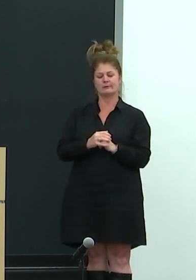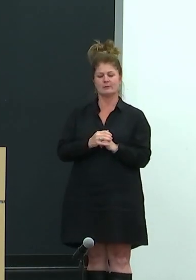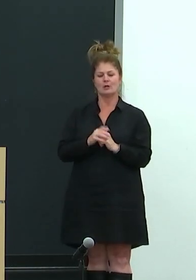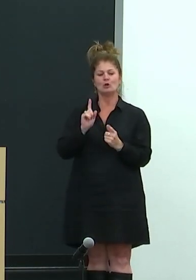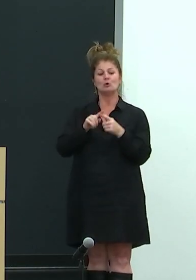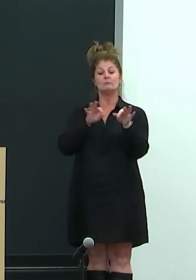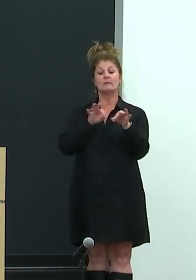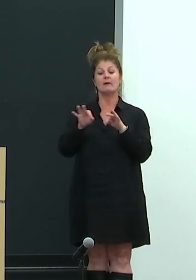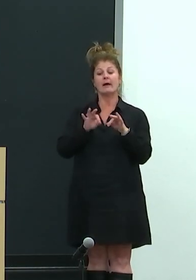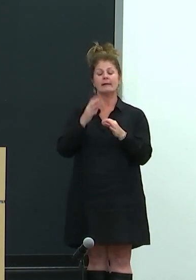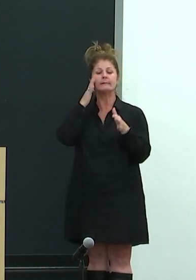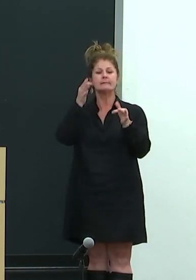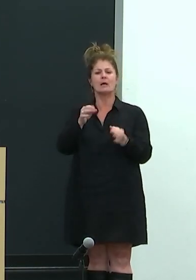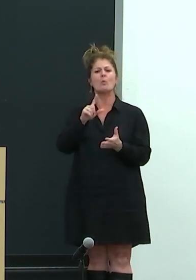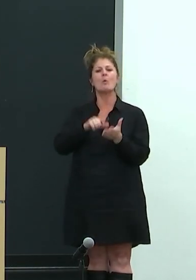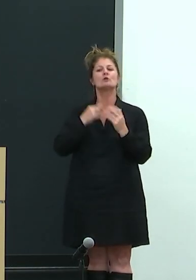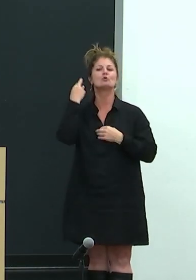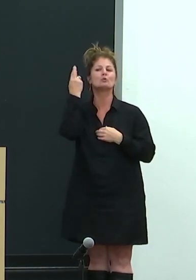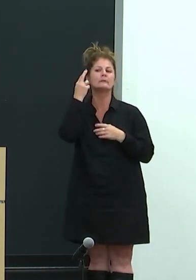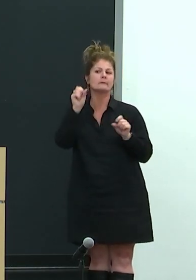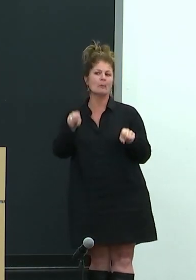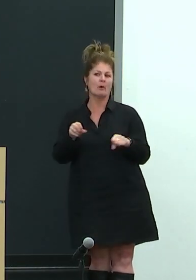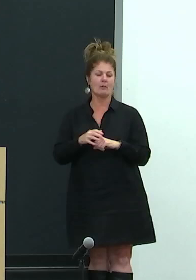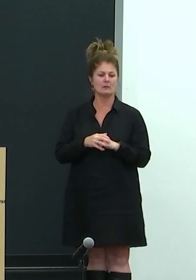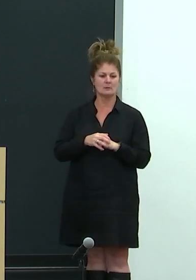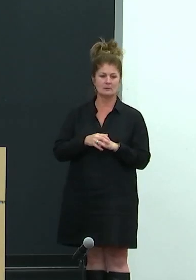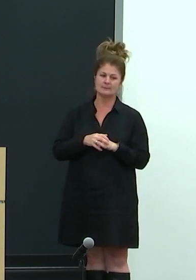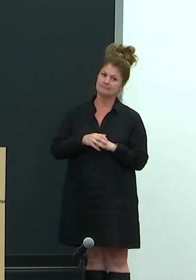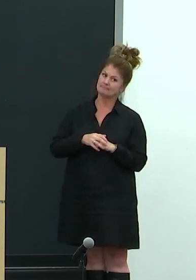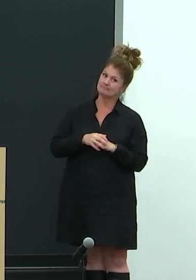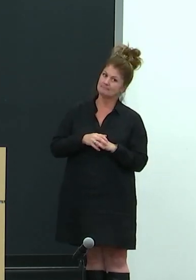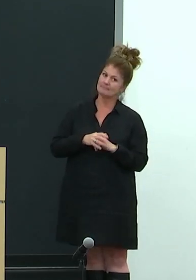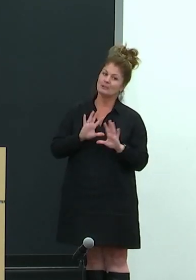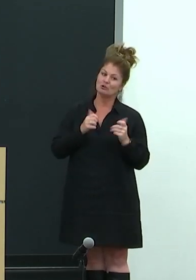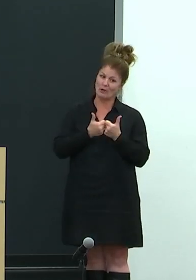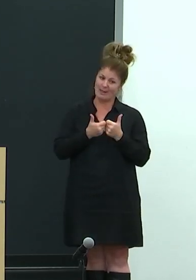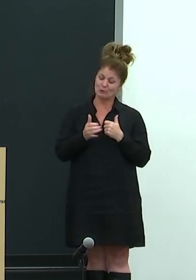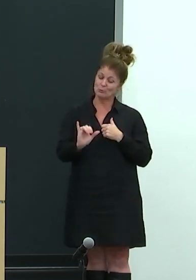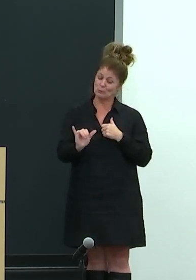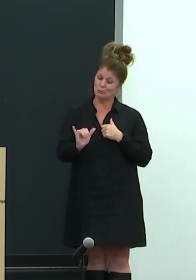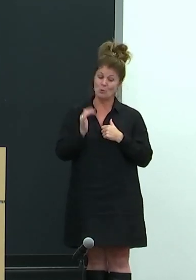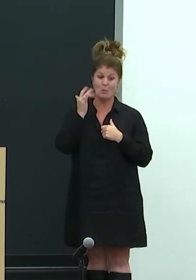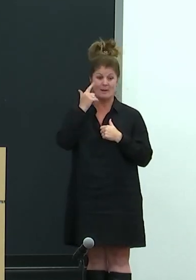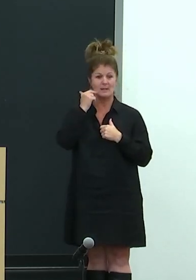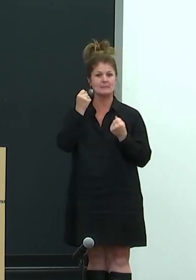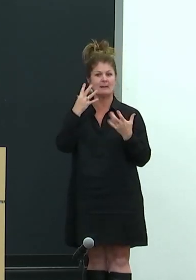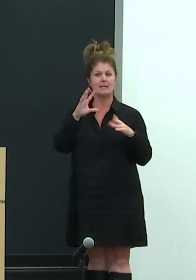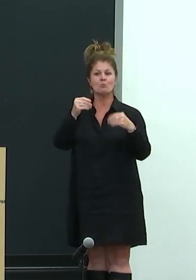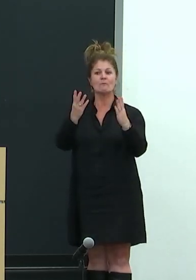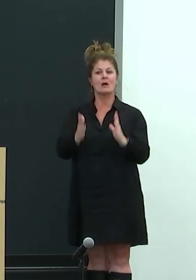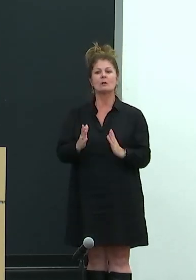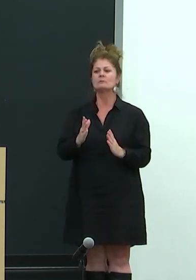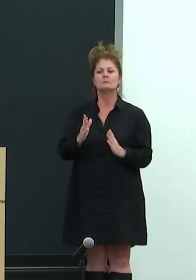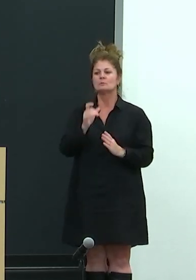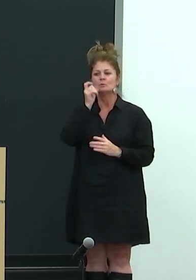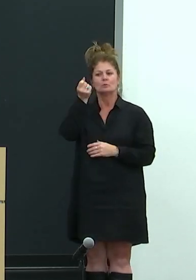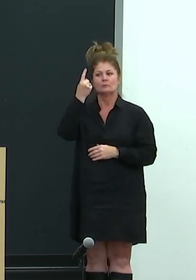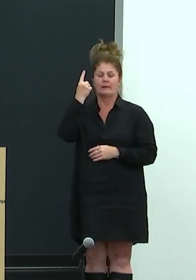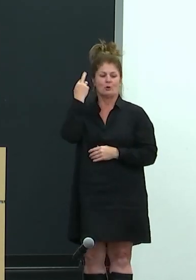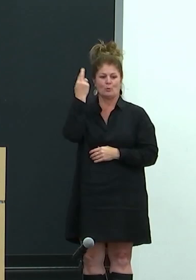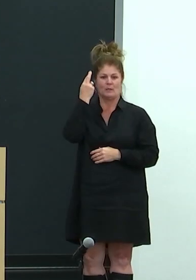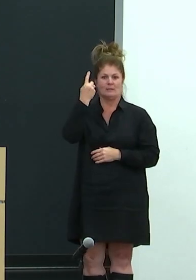what is reasonable. But that practice is not without its own challenges, as many providers are unaware of the reasonability